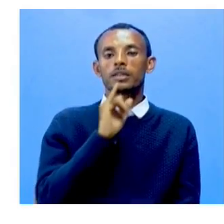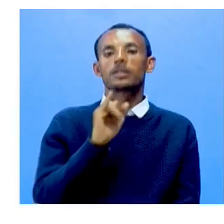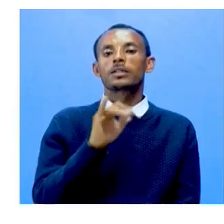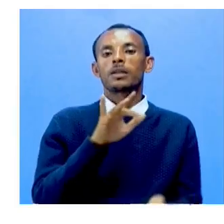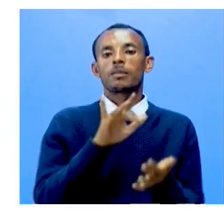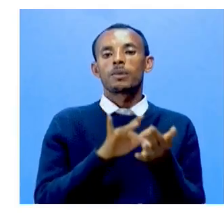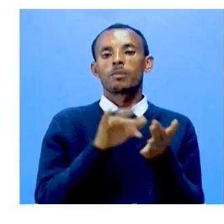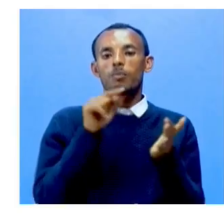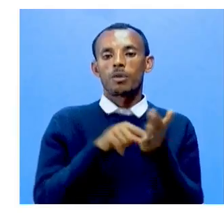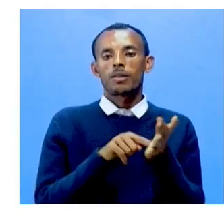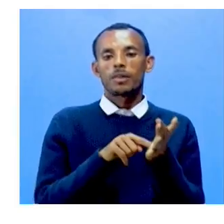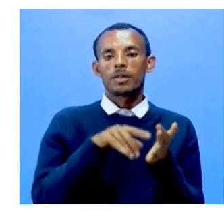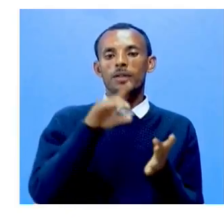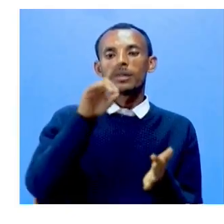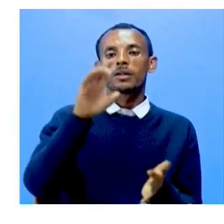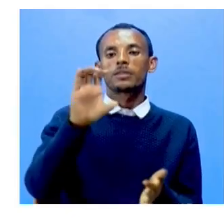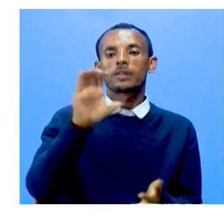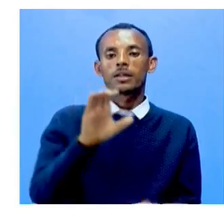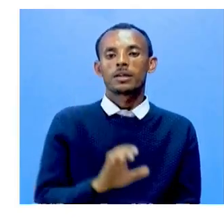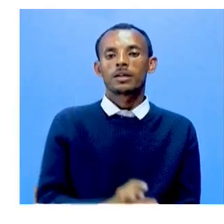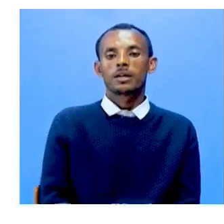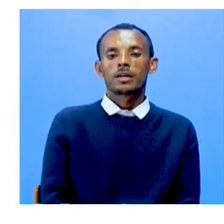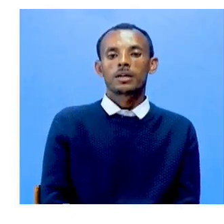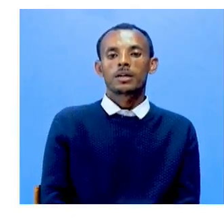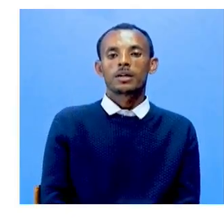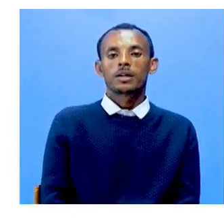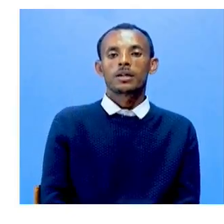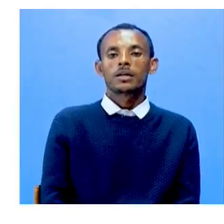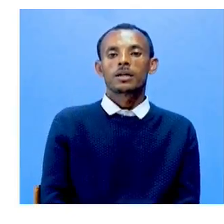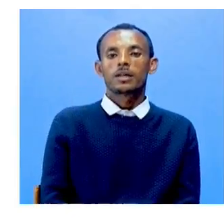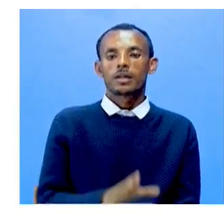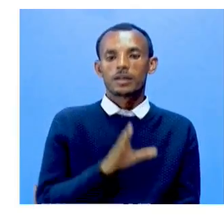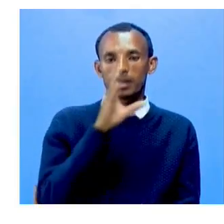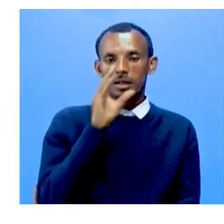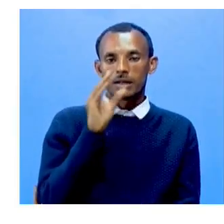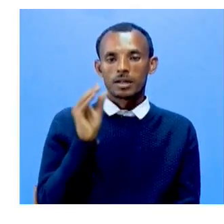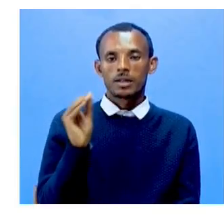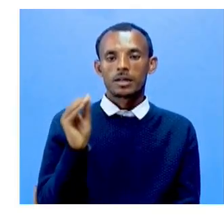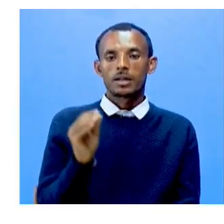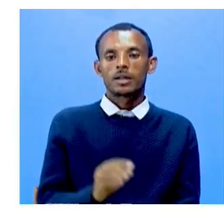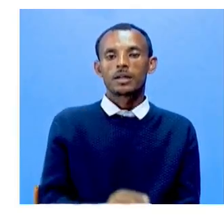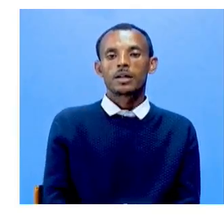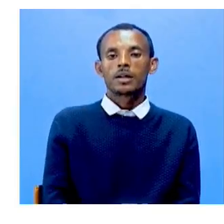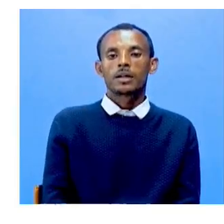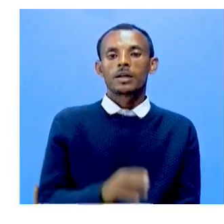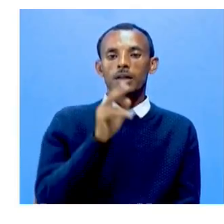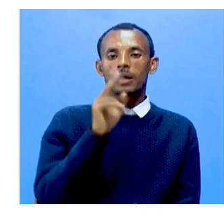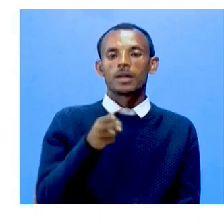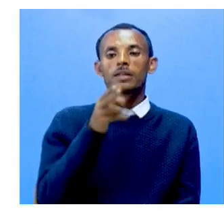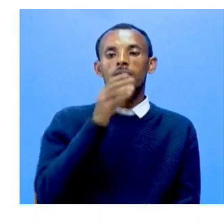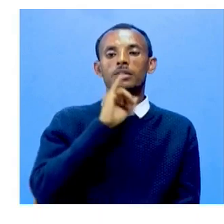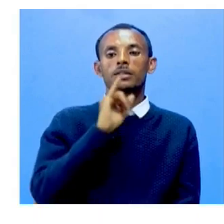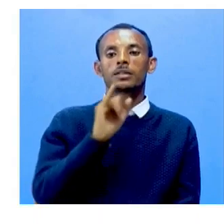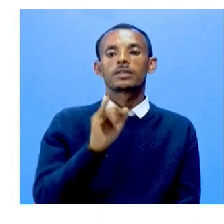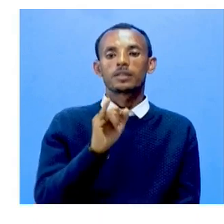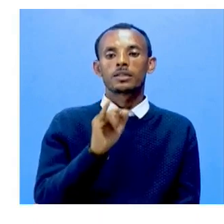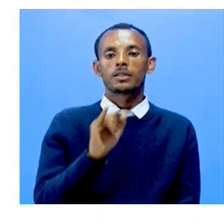midpoint of DC. H